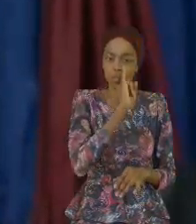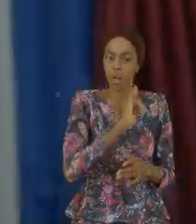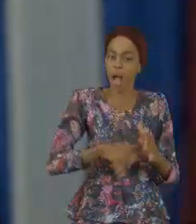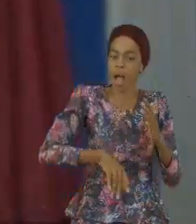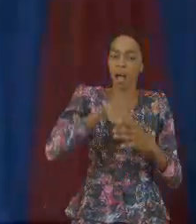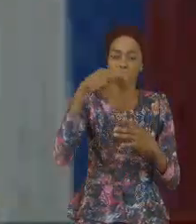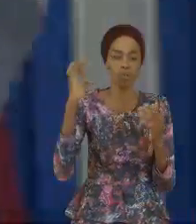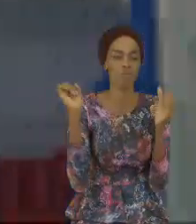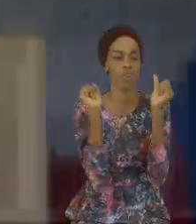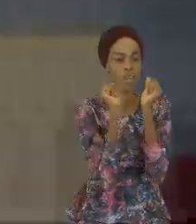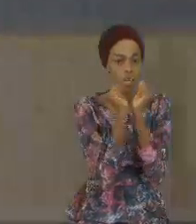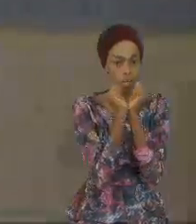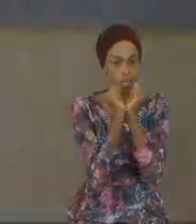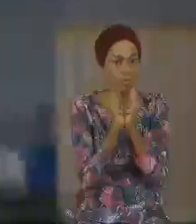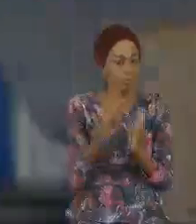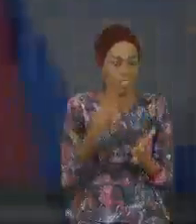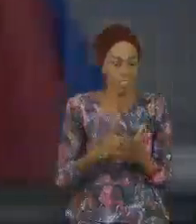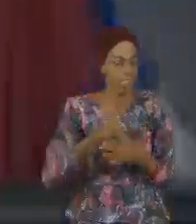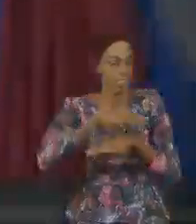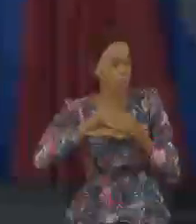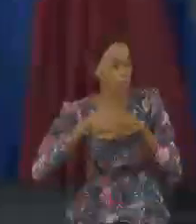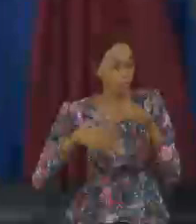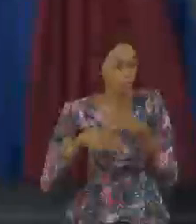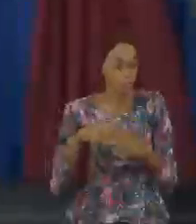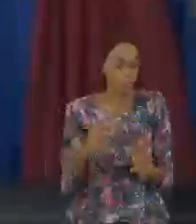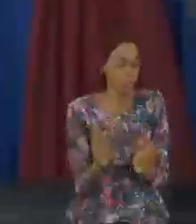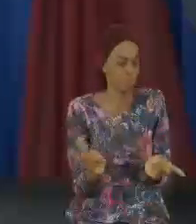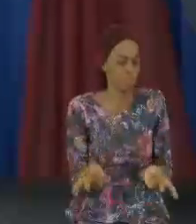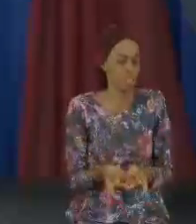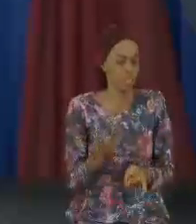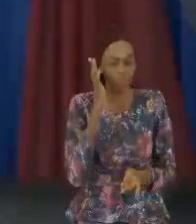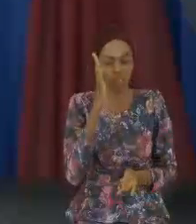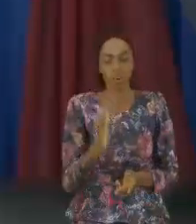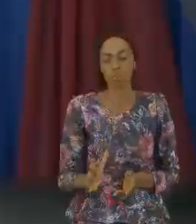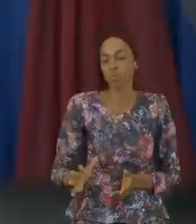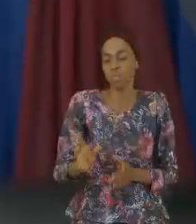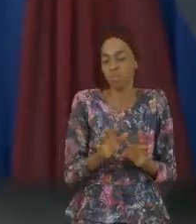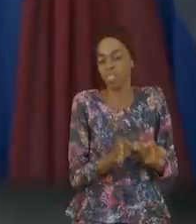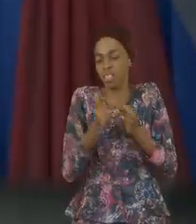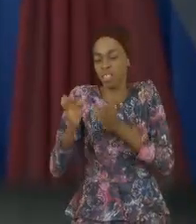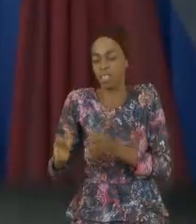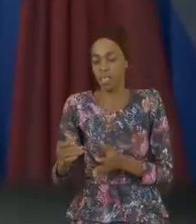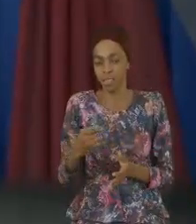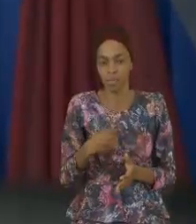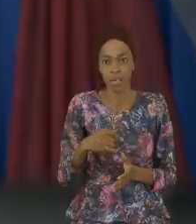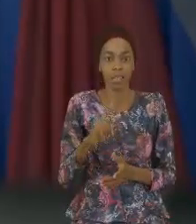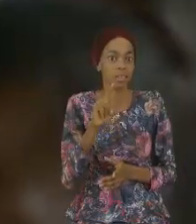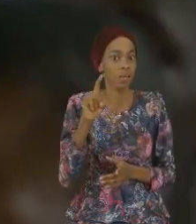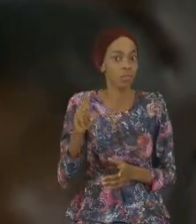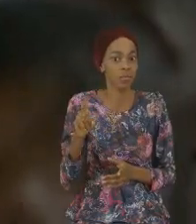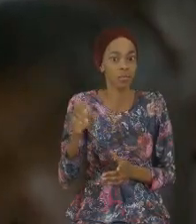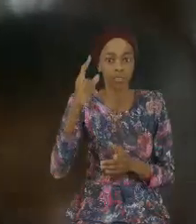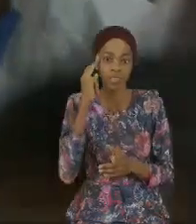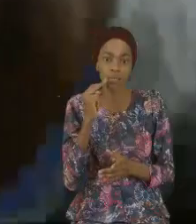captivity, this comfort zone will swallow me up. And therefore, he refused.